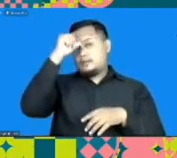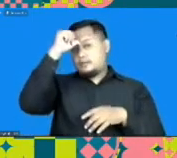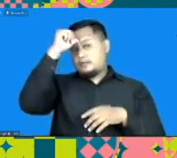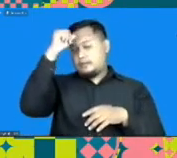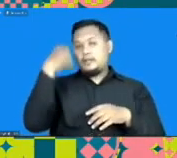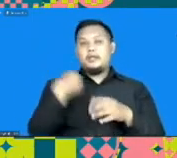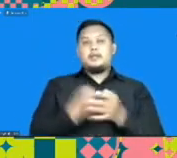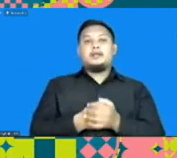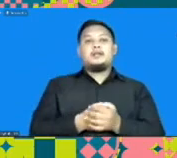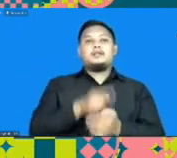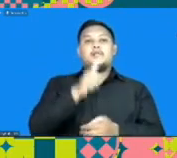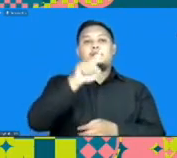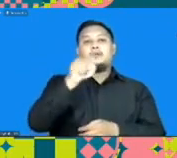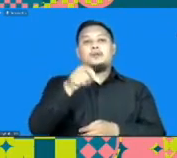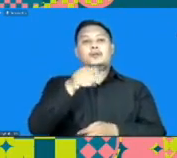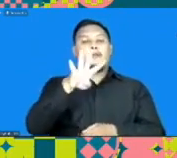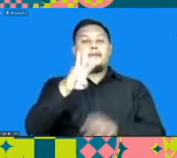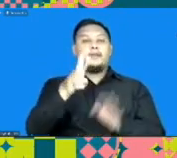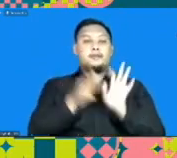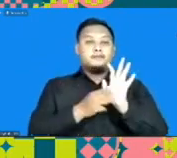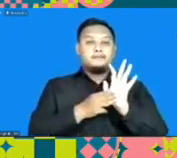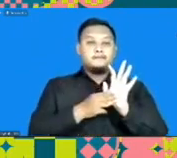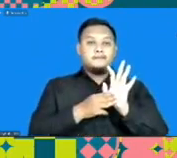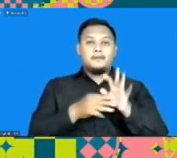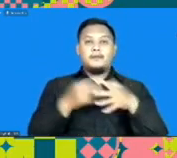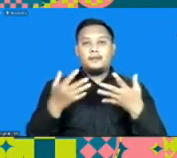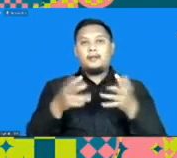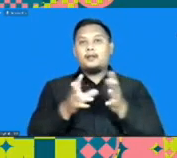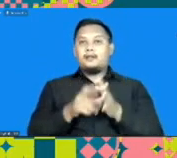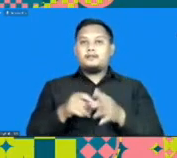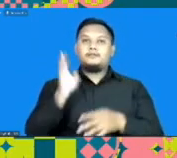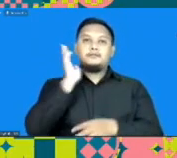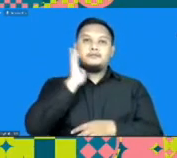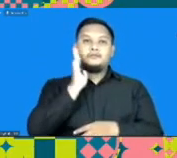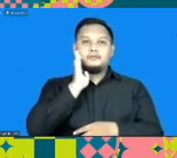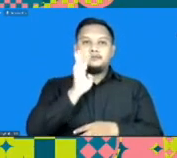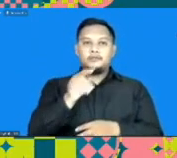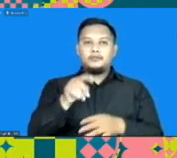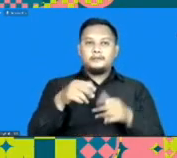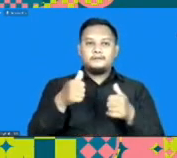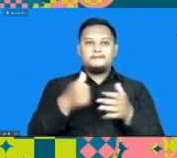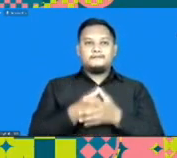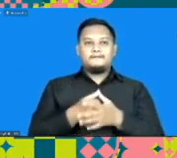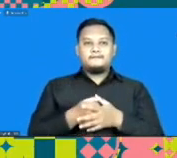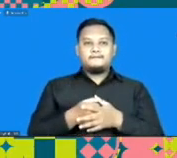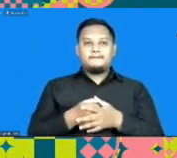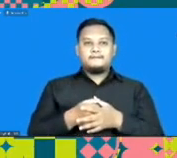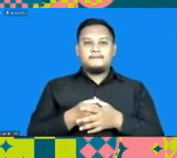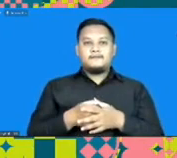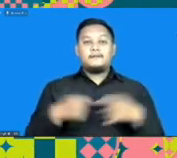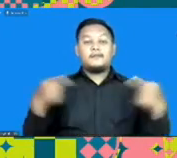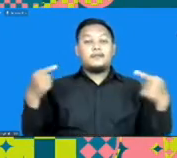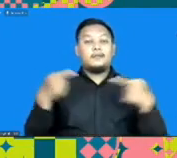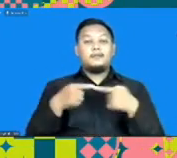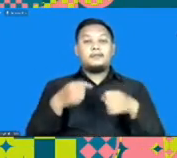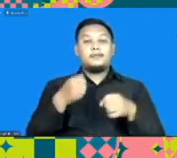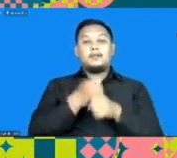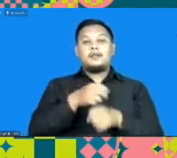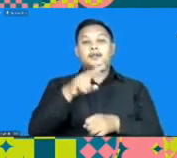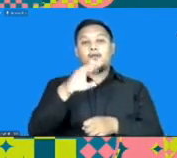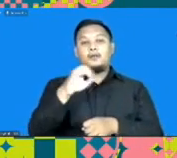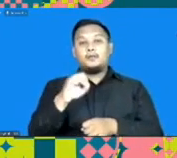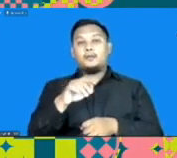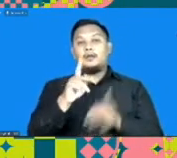people, can you all, the young people, please tweet that the G20 without the V20 is like a body without a heart. That